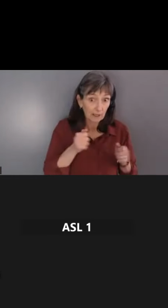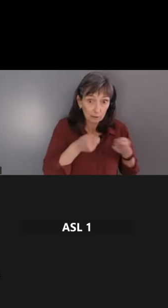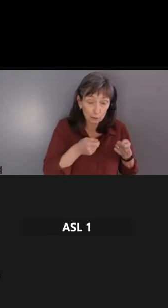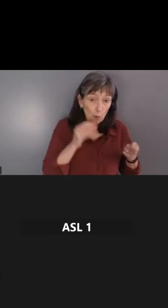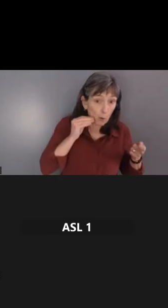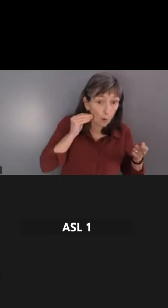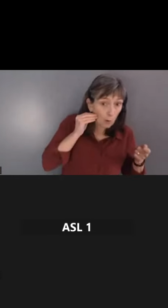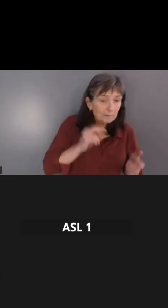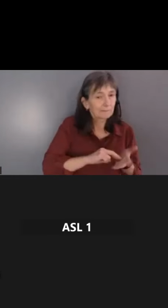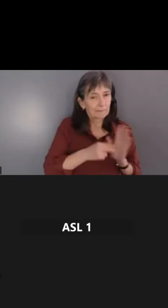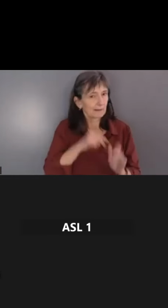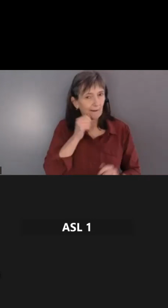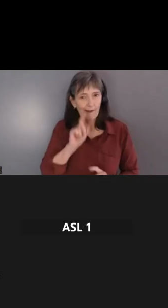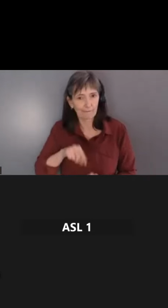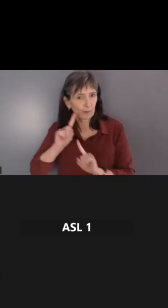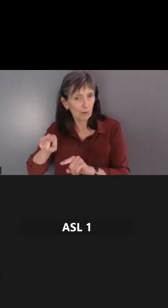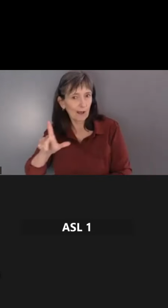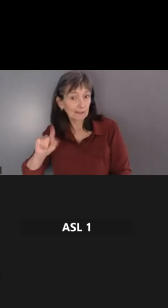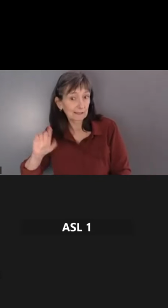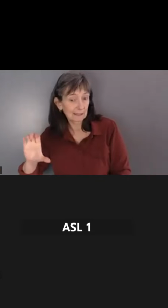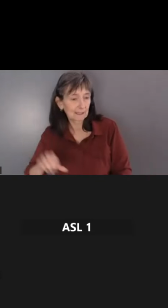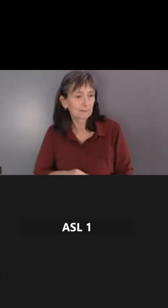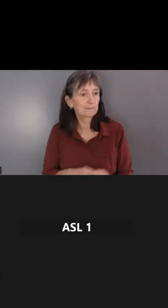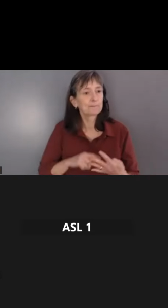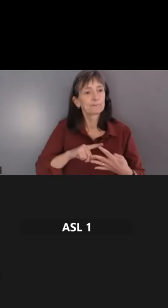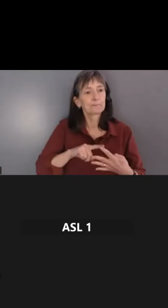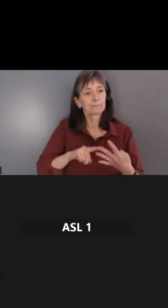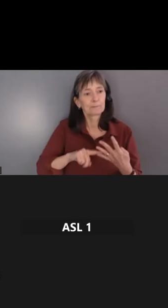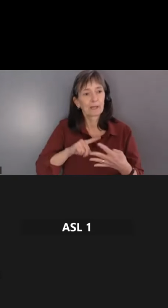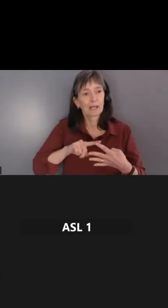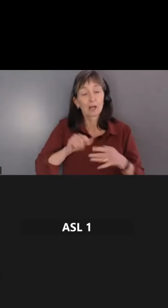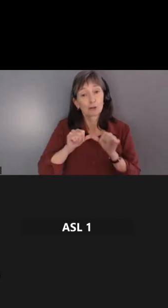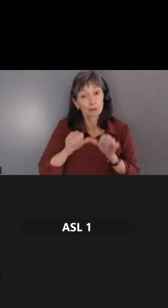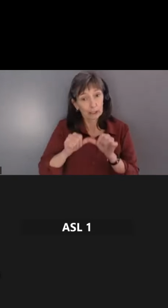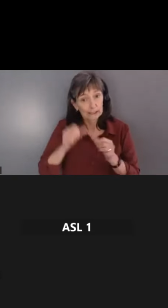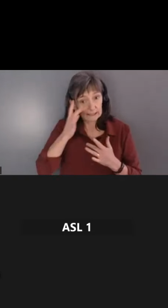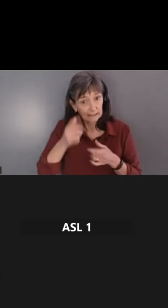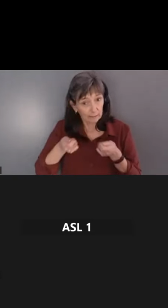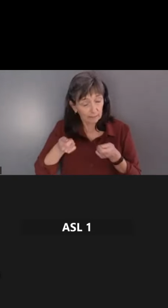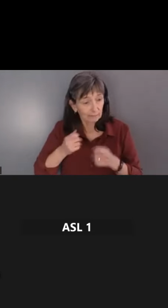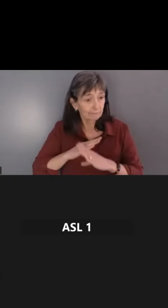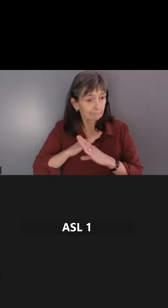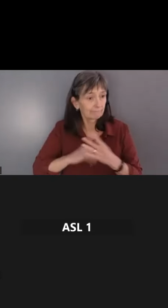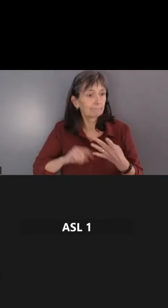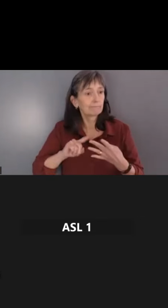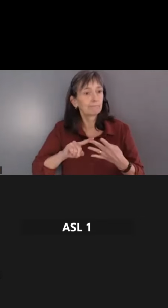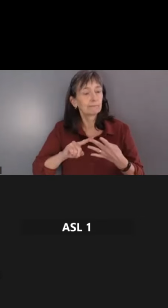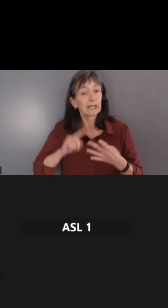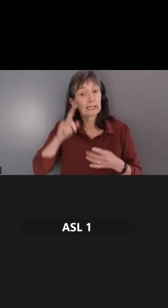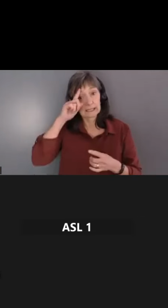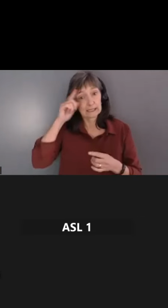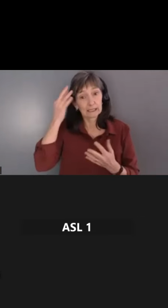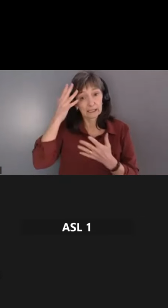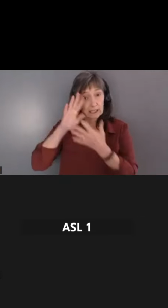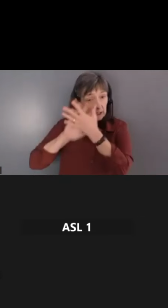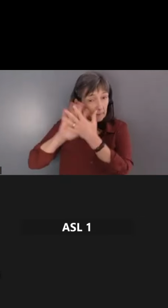So these 4 areas were chronic disease prevention and management, dementia prevention and support, preventing falls and